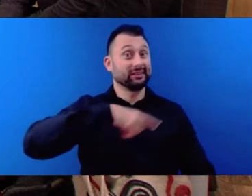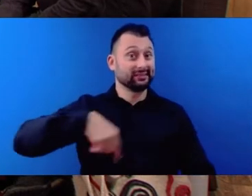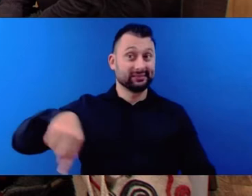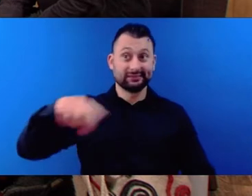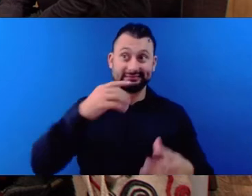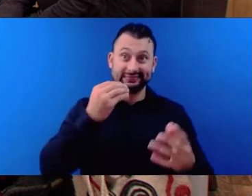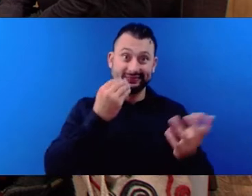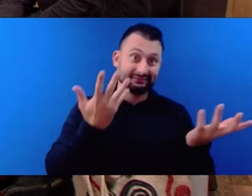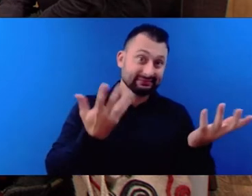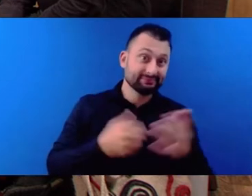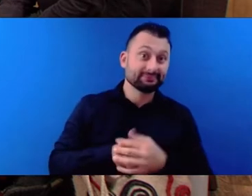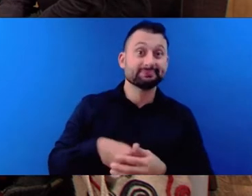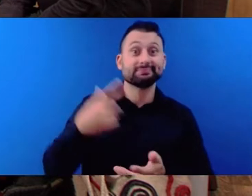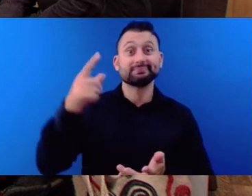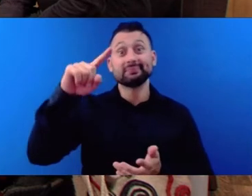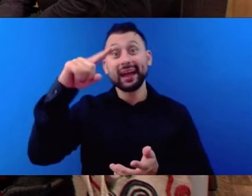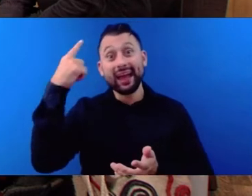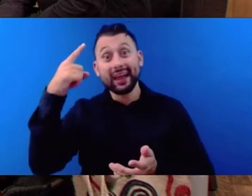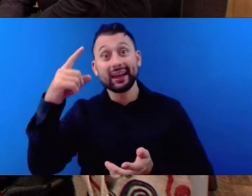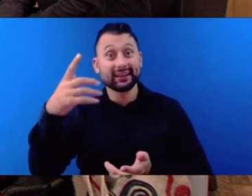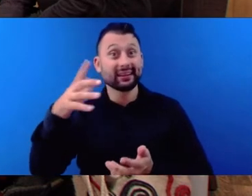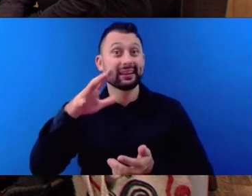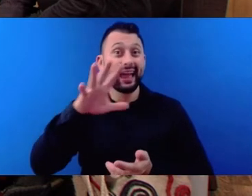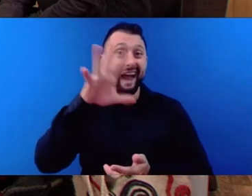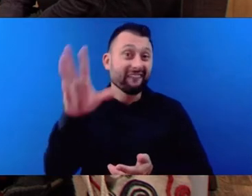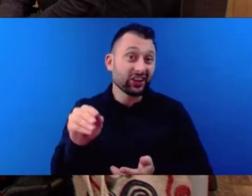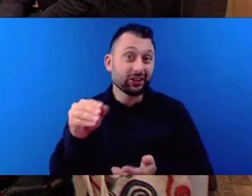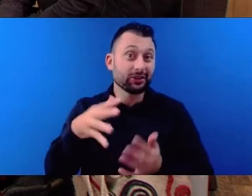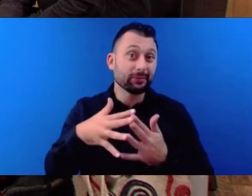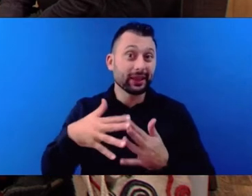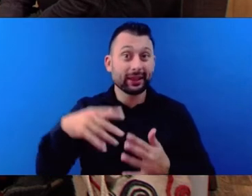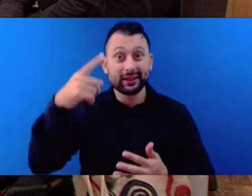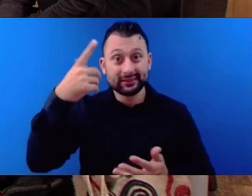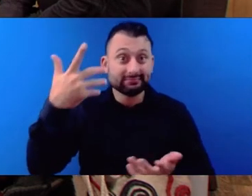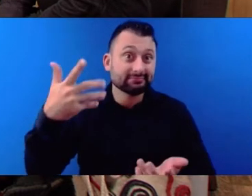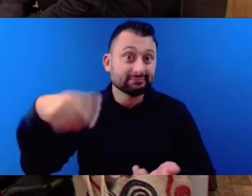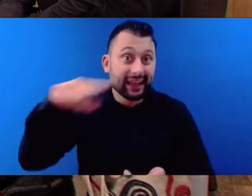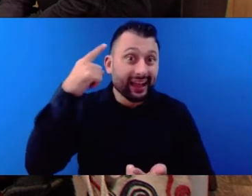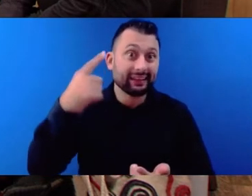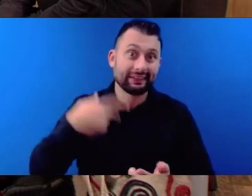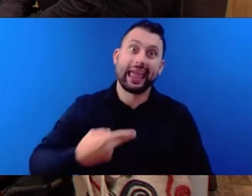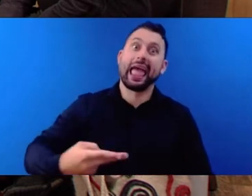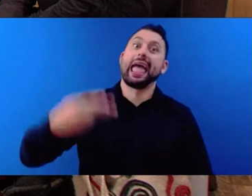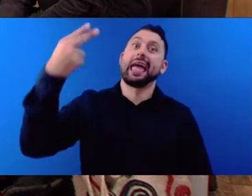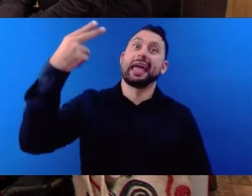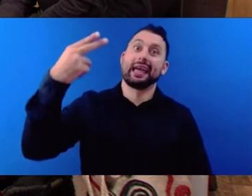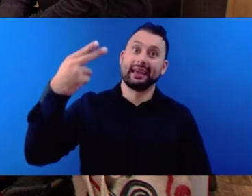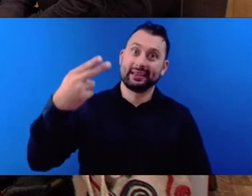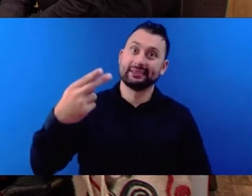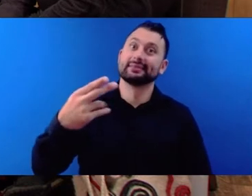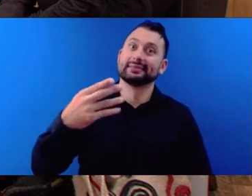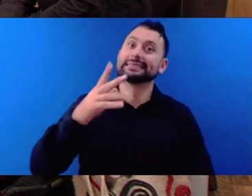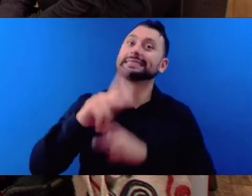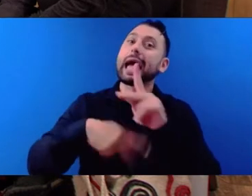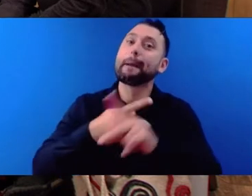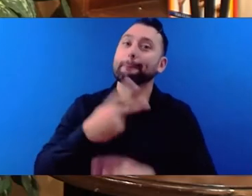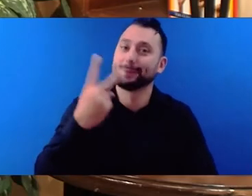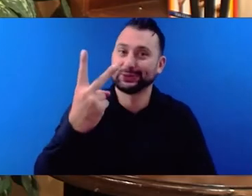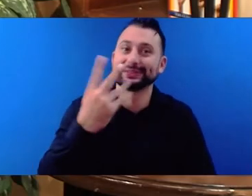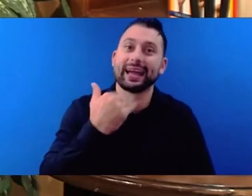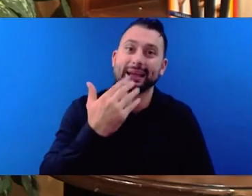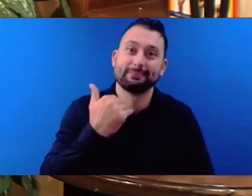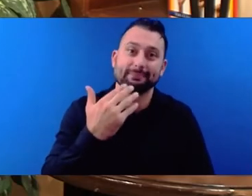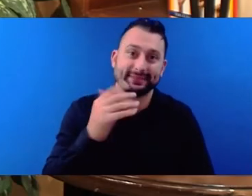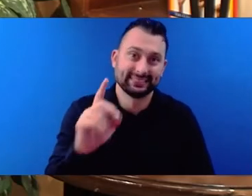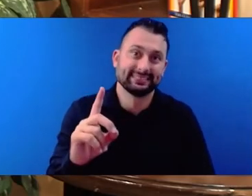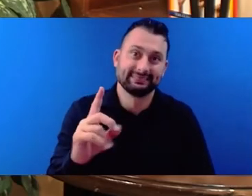having chronic conditions, hypertension, PCOS, some of those you can help prevent, but other times you just